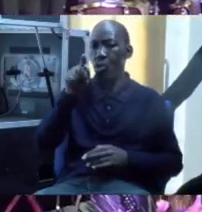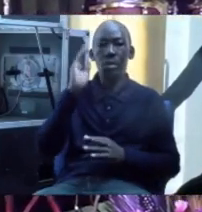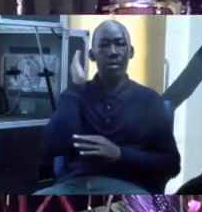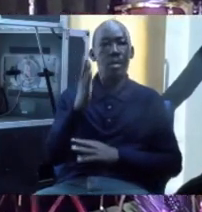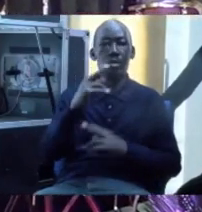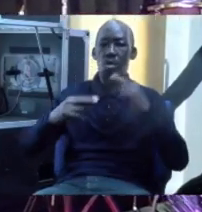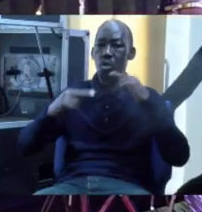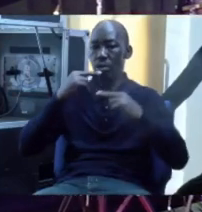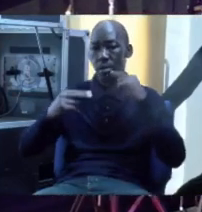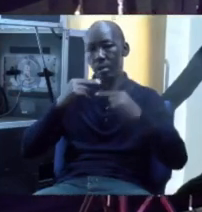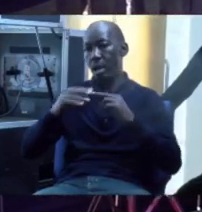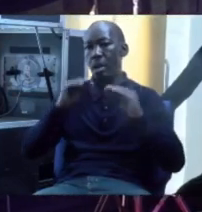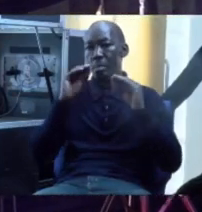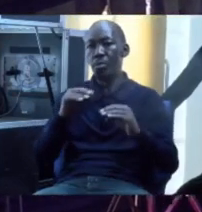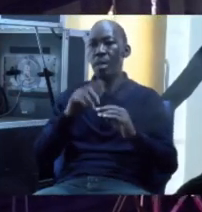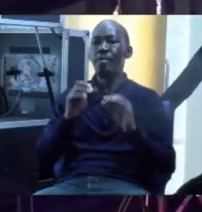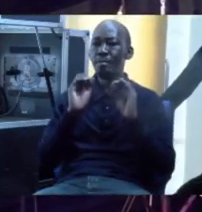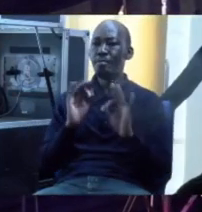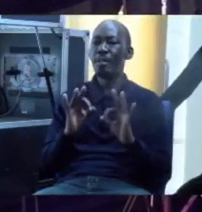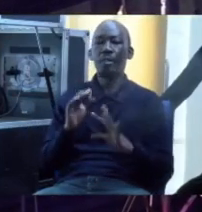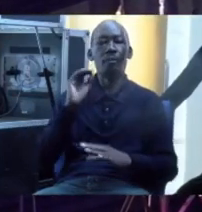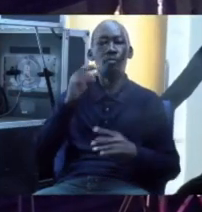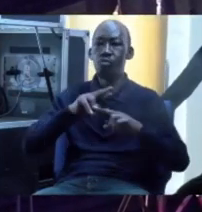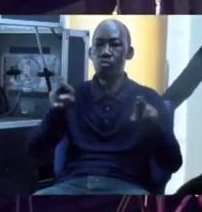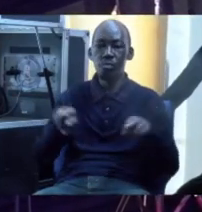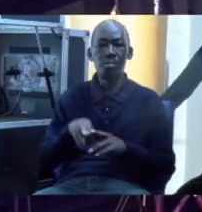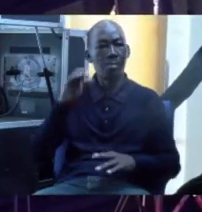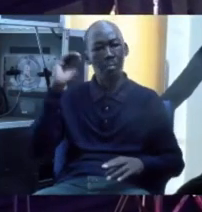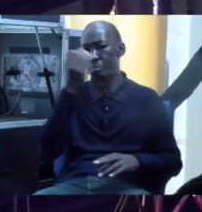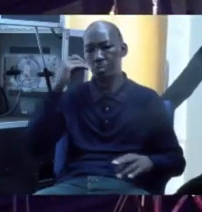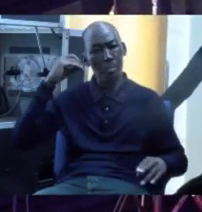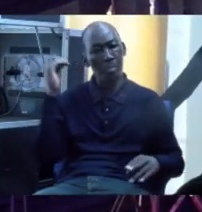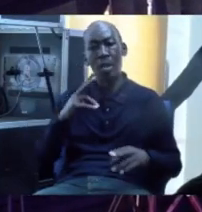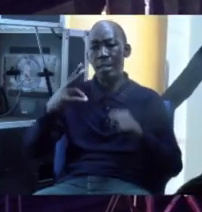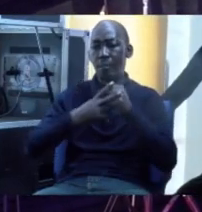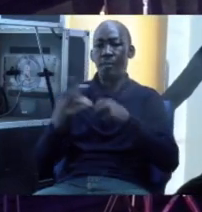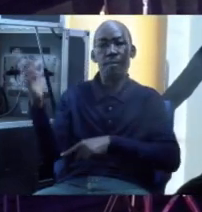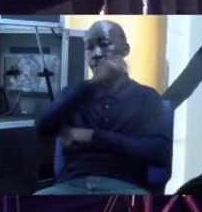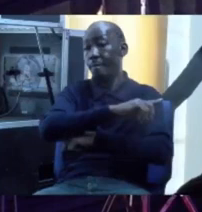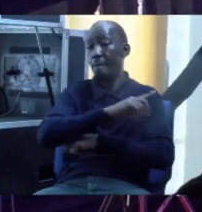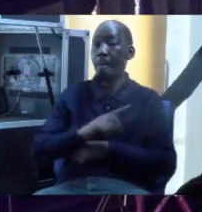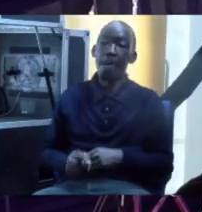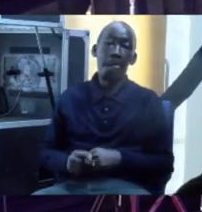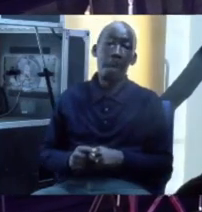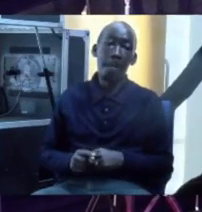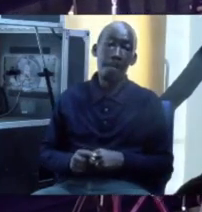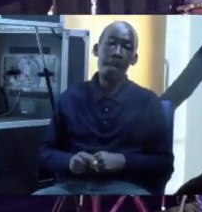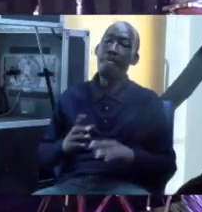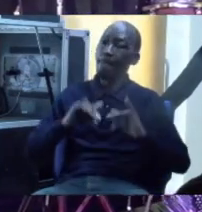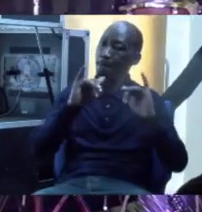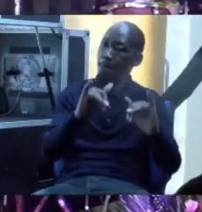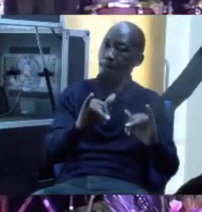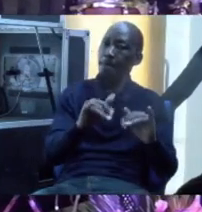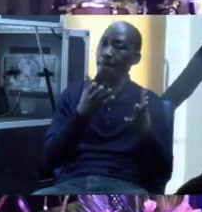Nikapelekwa kwenye mkahawa. I was put in an executive suite. Nikawekwa kwenye chumba cha executive. For 7 days. Kwa siku saba. I was taken